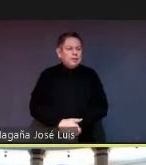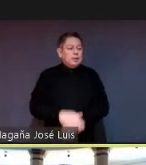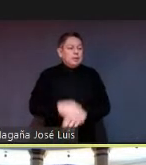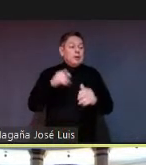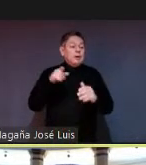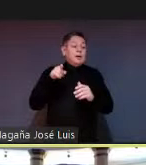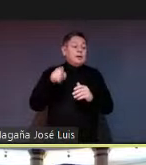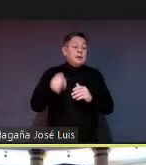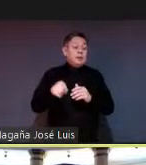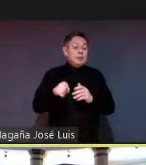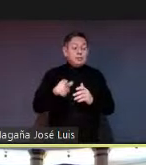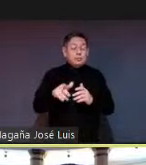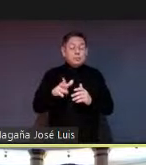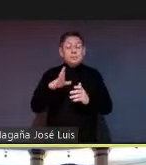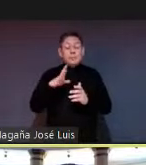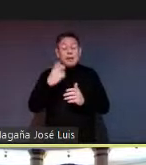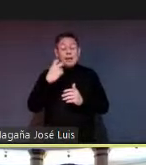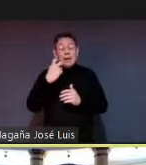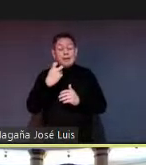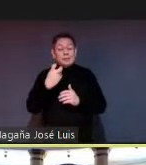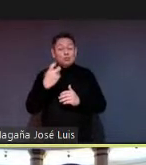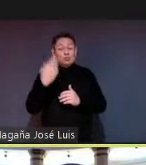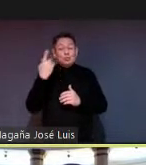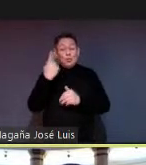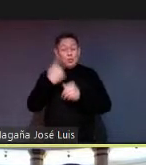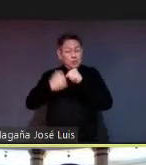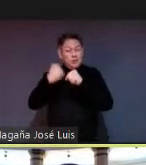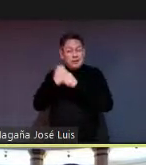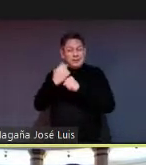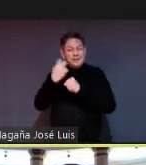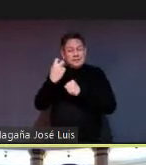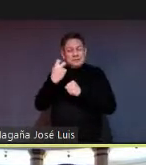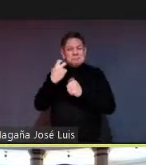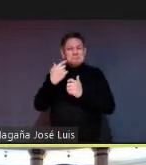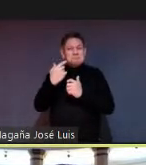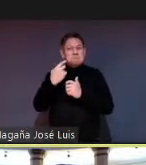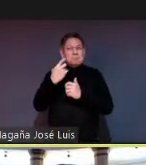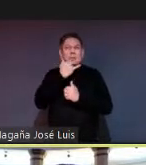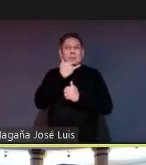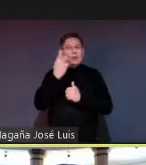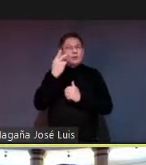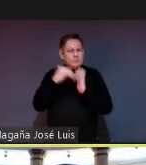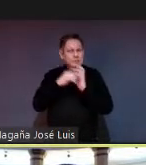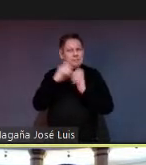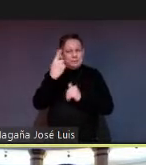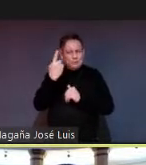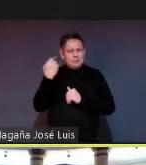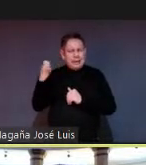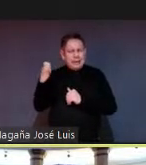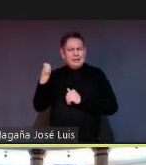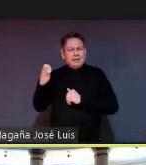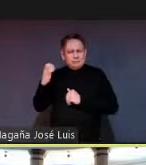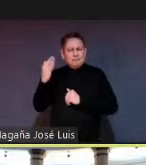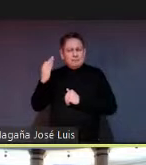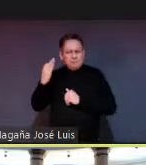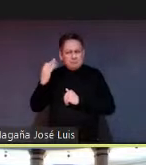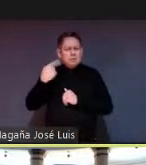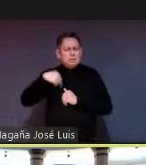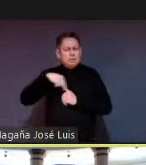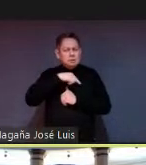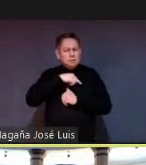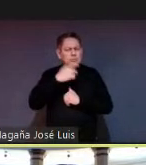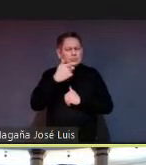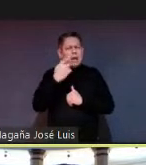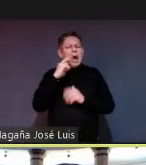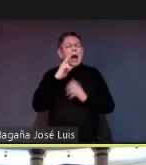that we need to include. We held journeys for curriculum updating. This was held last year,